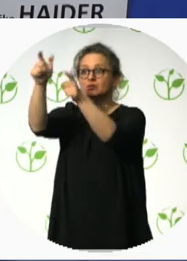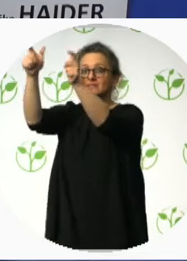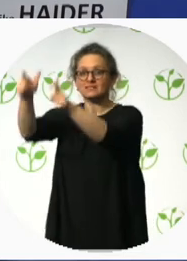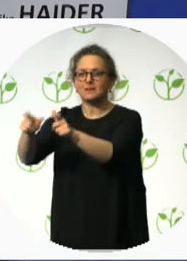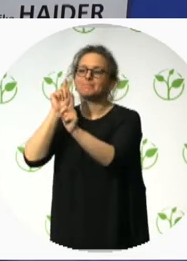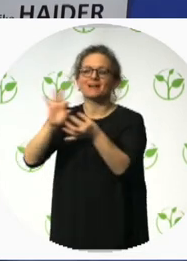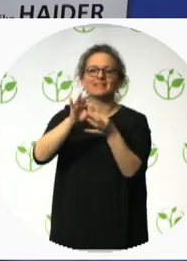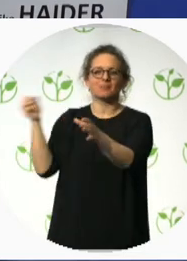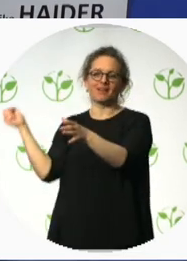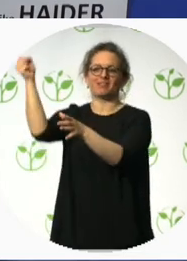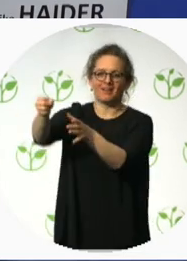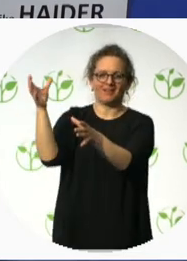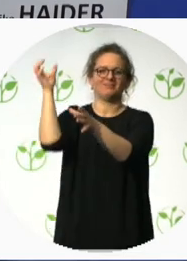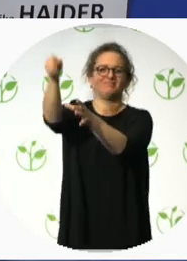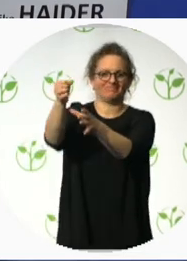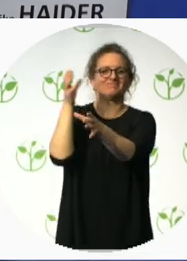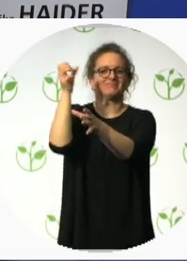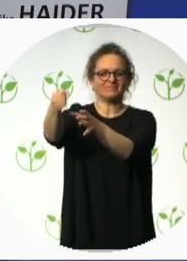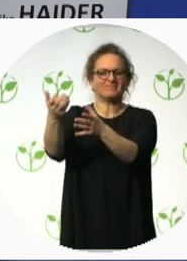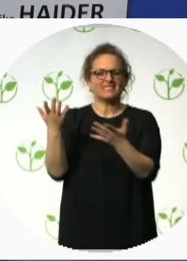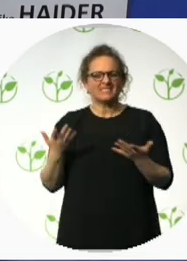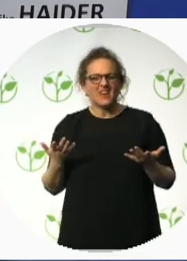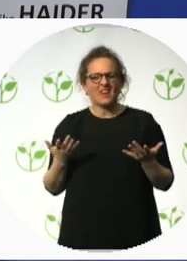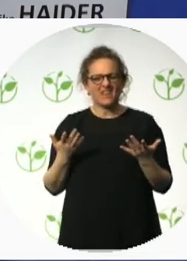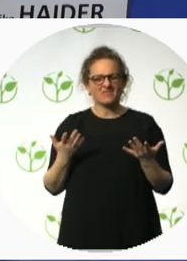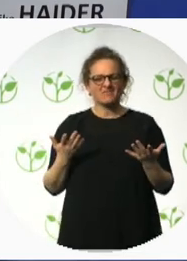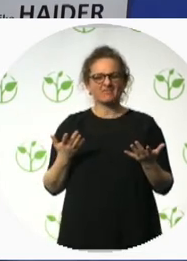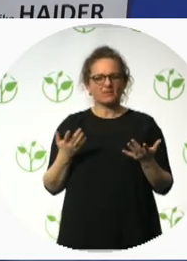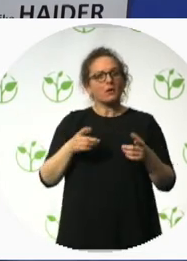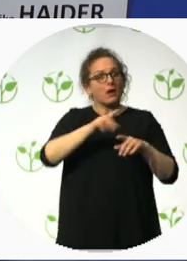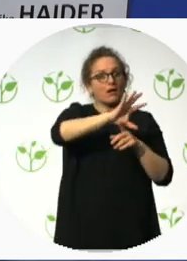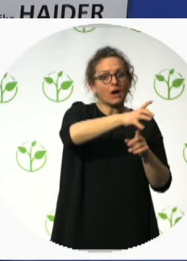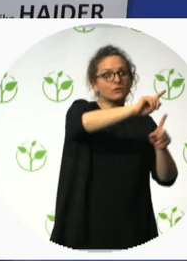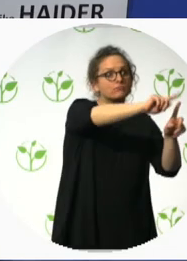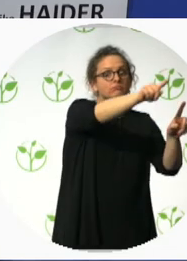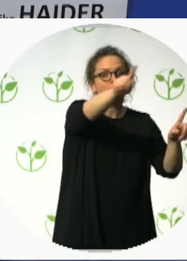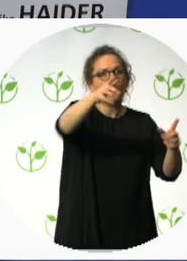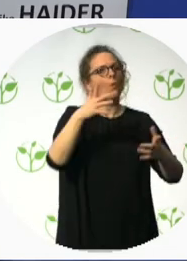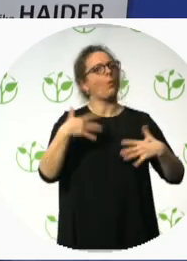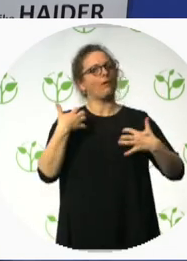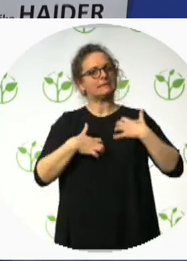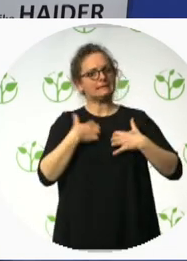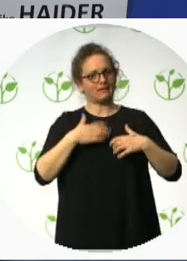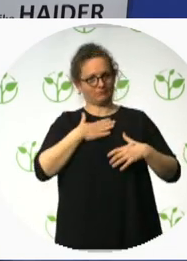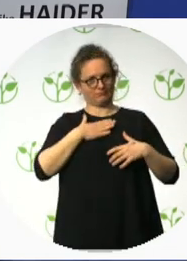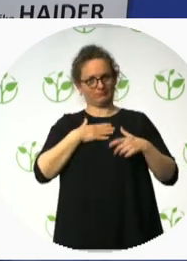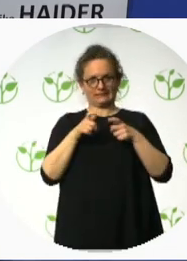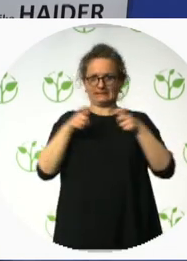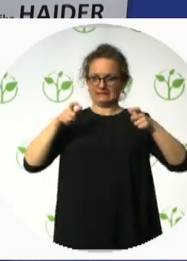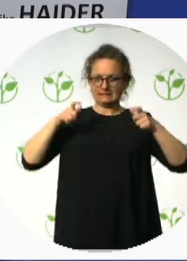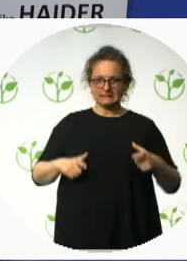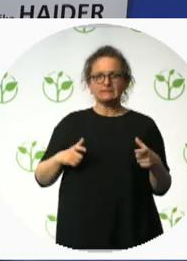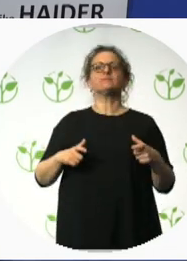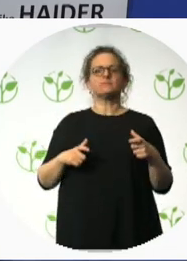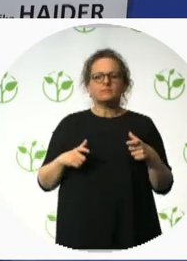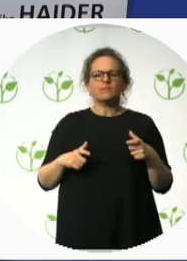other countries how they solve these problems. If there is only one person who has interest, personal interest for lifelong learning education